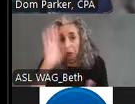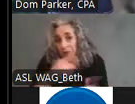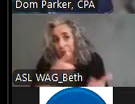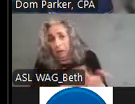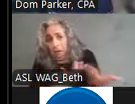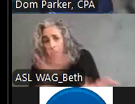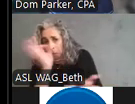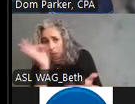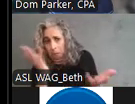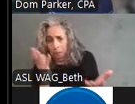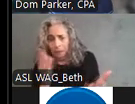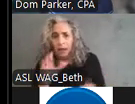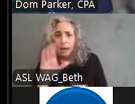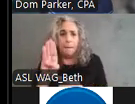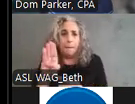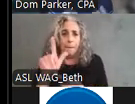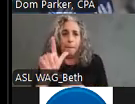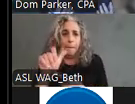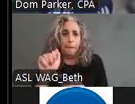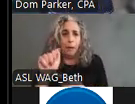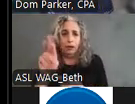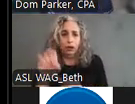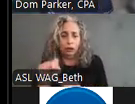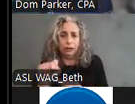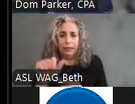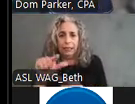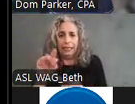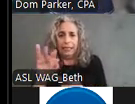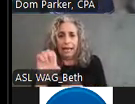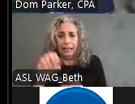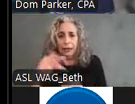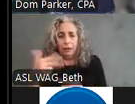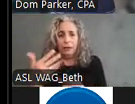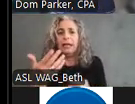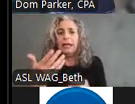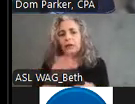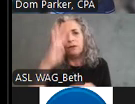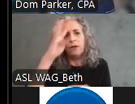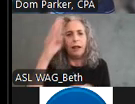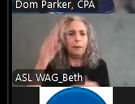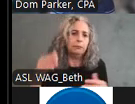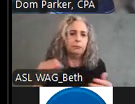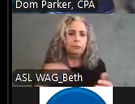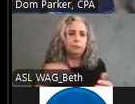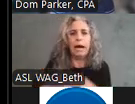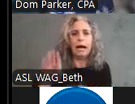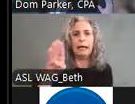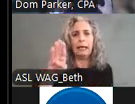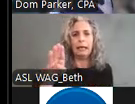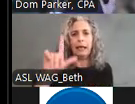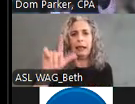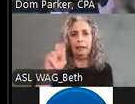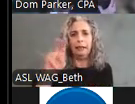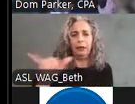Gate 3 was developed by Larian Studios. And it's a really great game